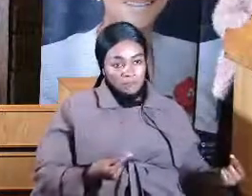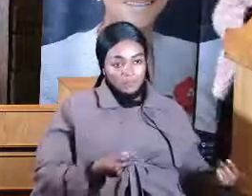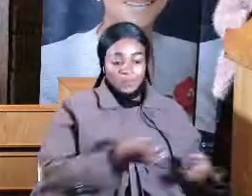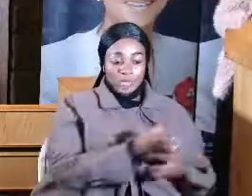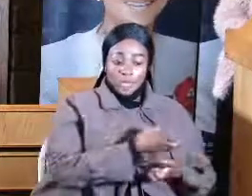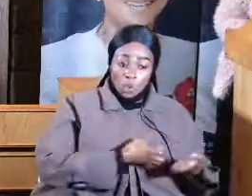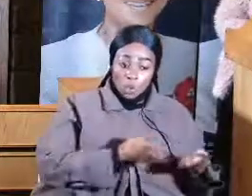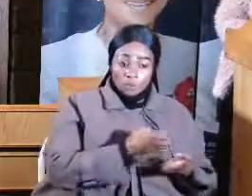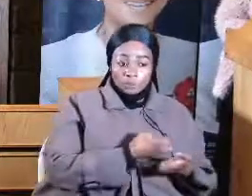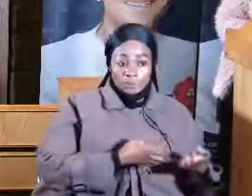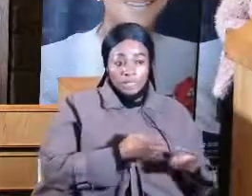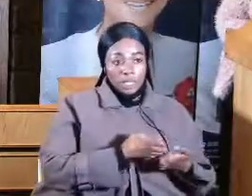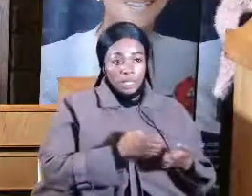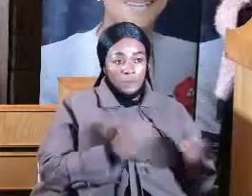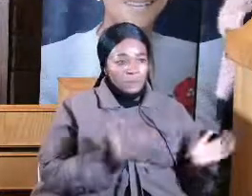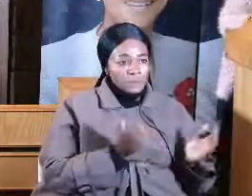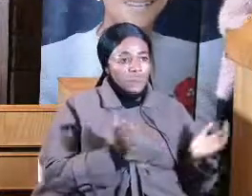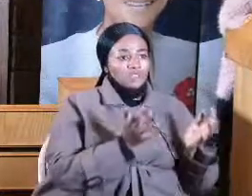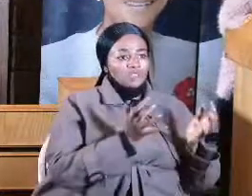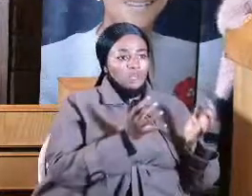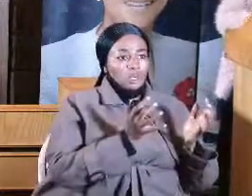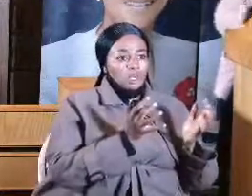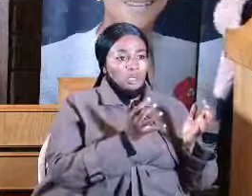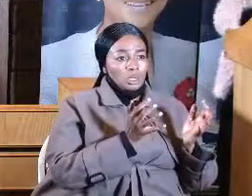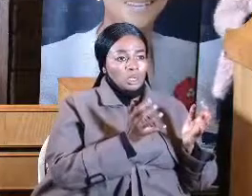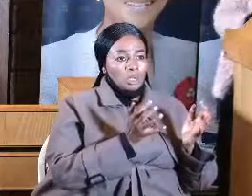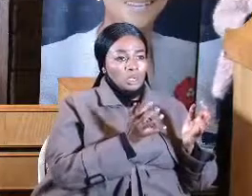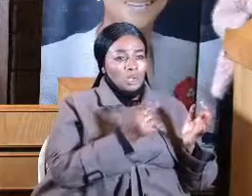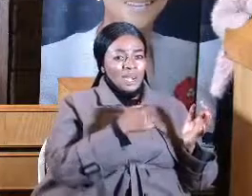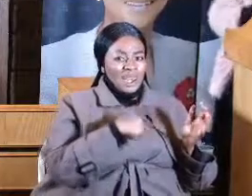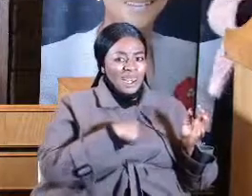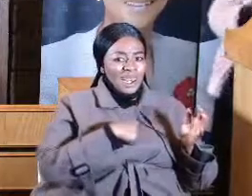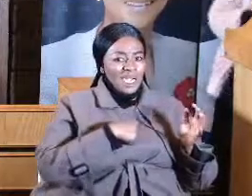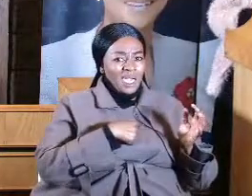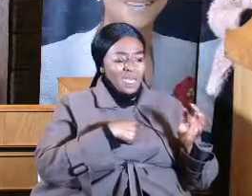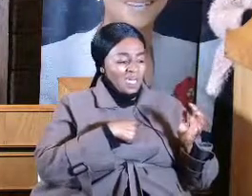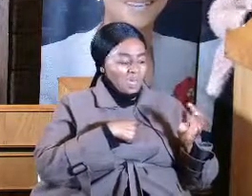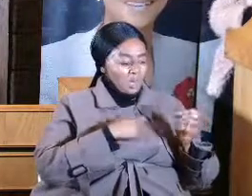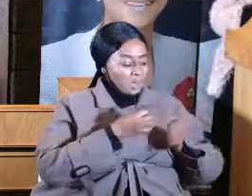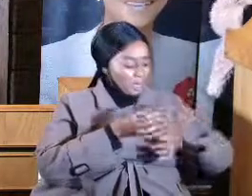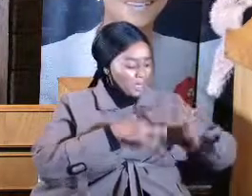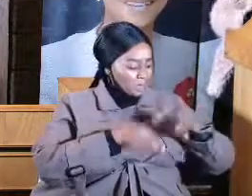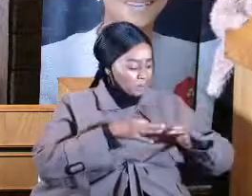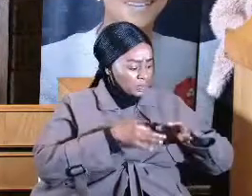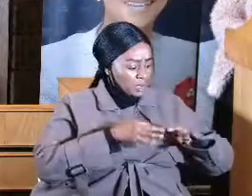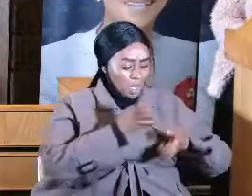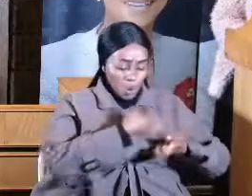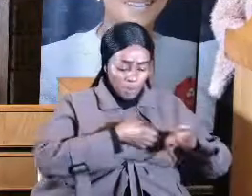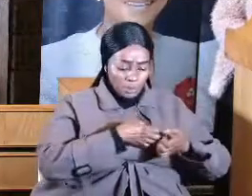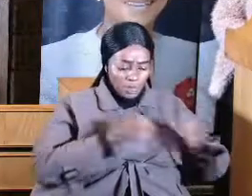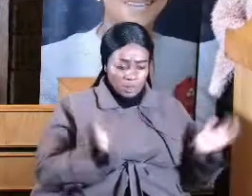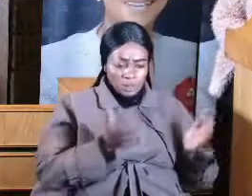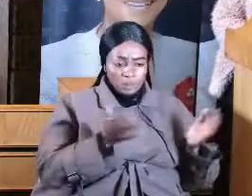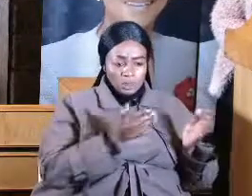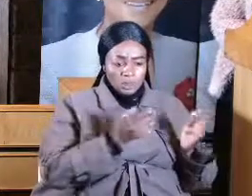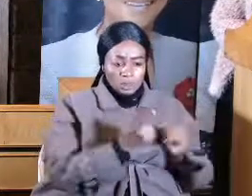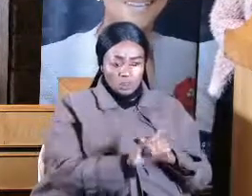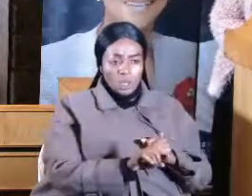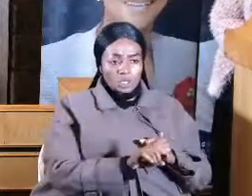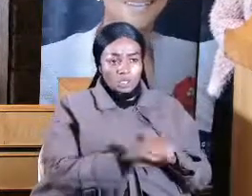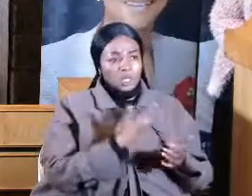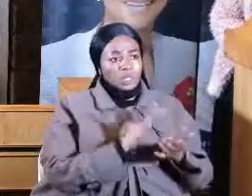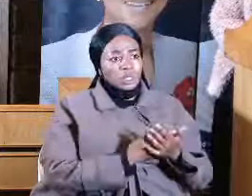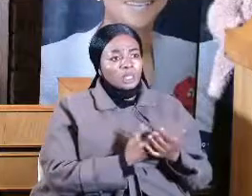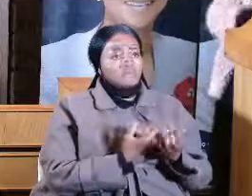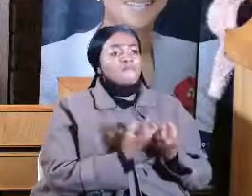economic emancipation. Okay, let us start by describing what is economic emancipation. You know, it can be described